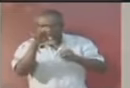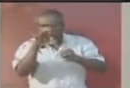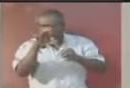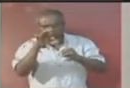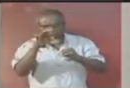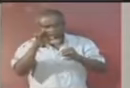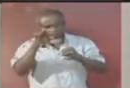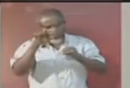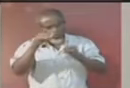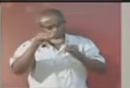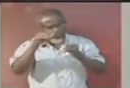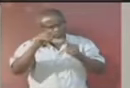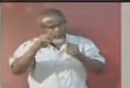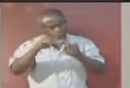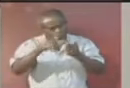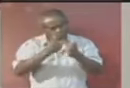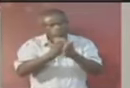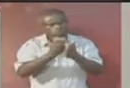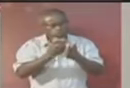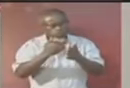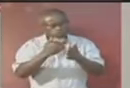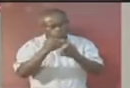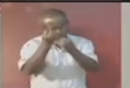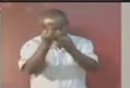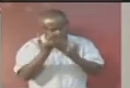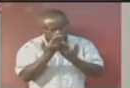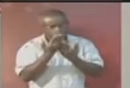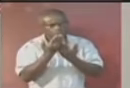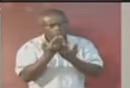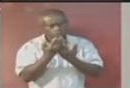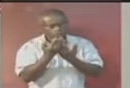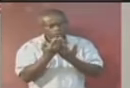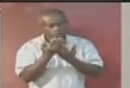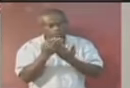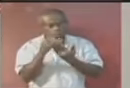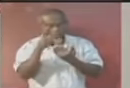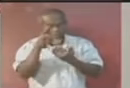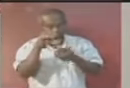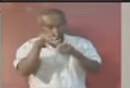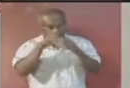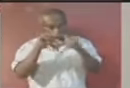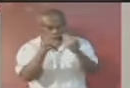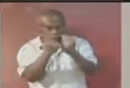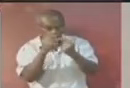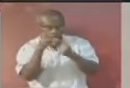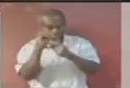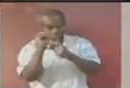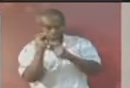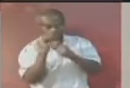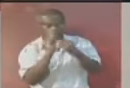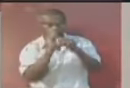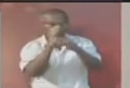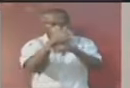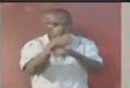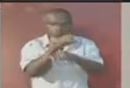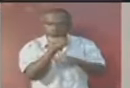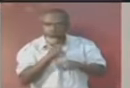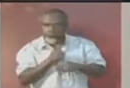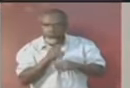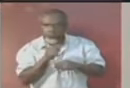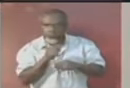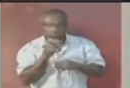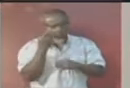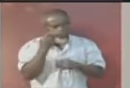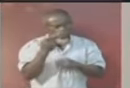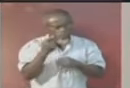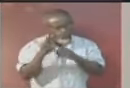They still have data that they're collecting. That in the 60 years and over, but we can say from the kind of immune response that